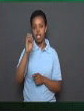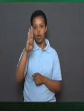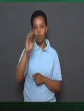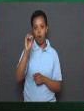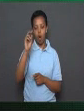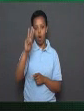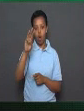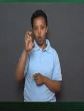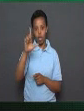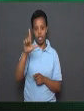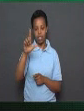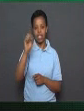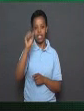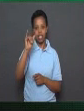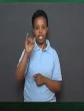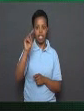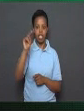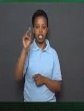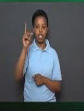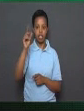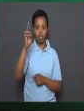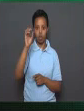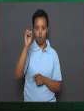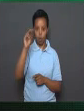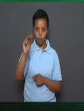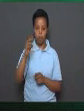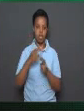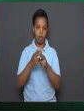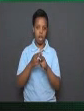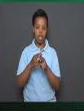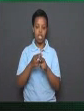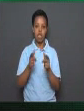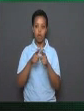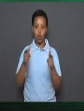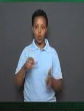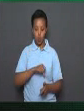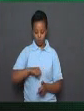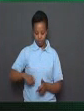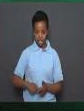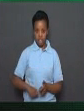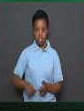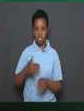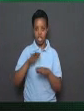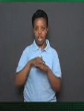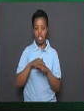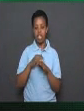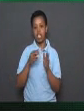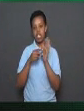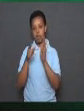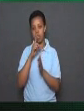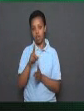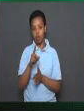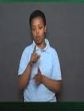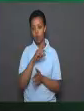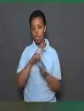of damage or disease in the large intestine, but it does not function